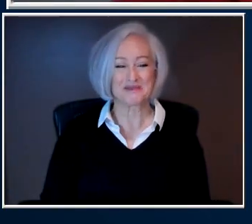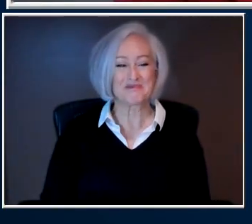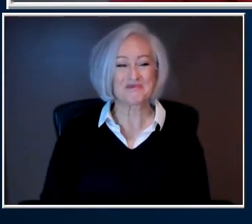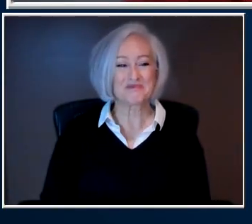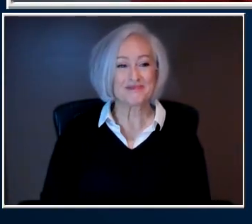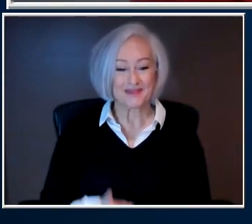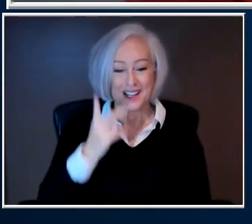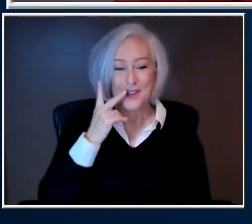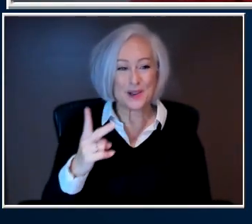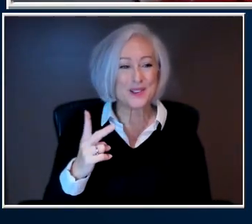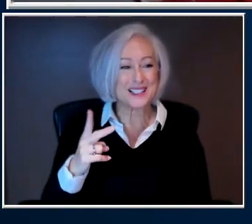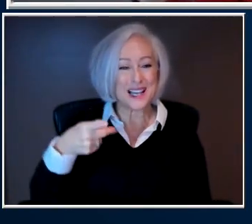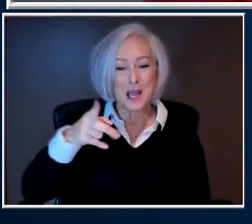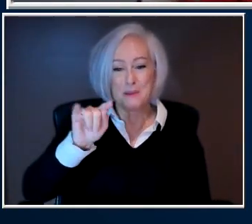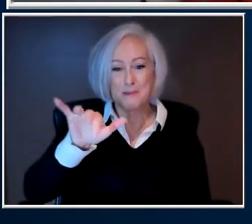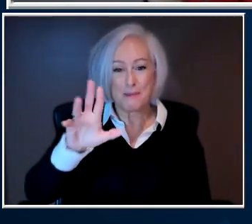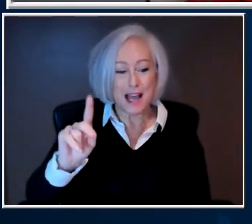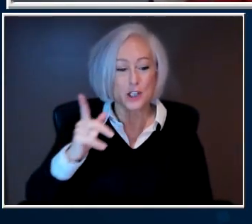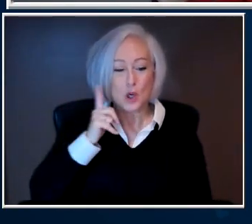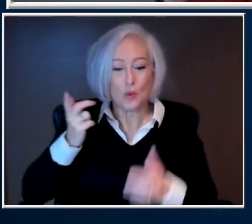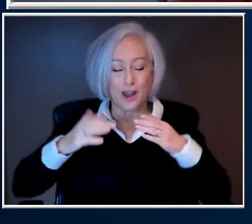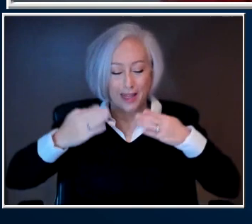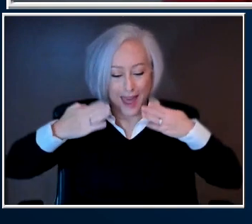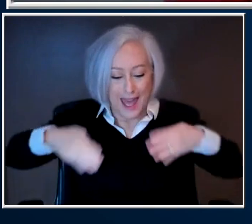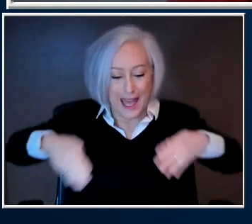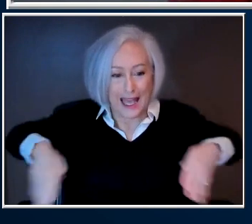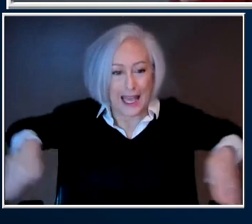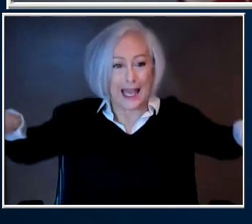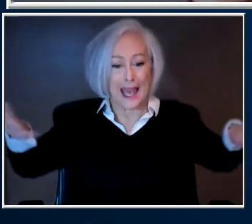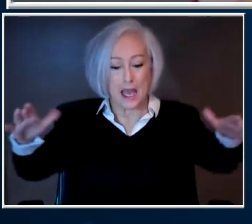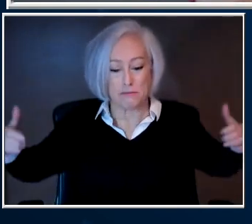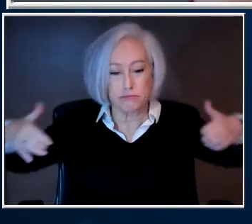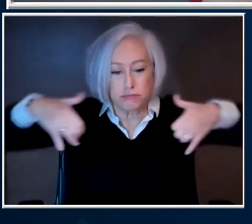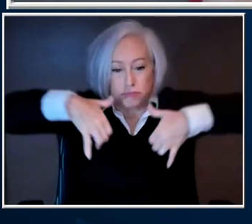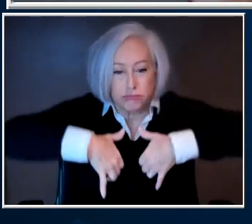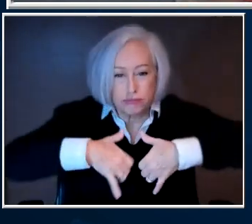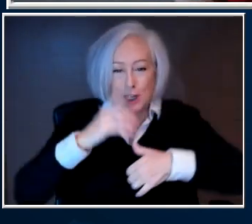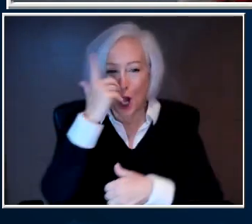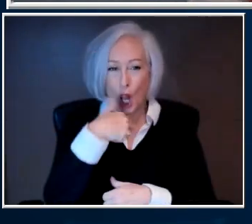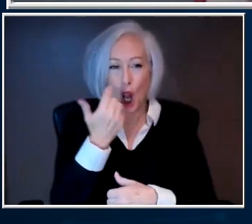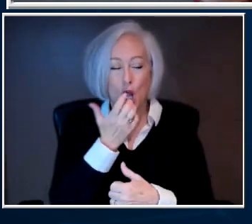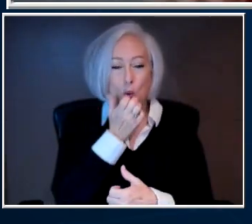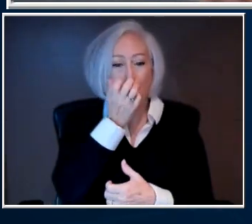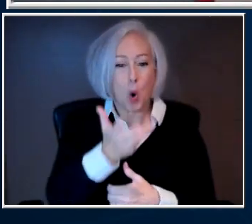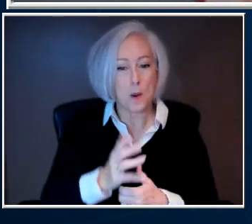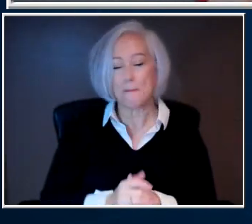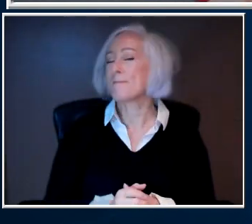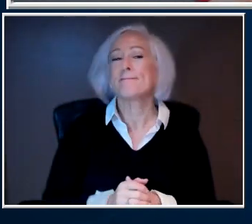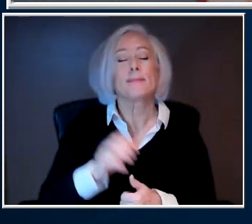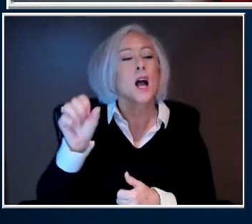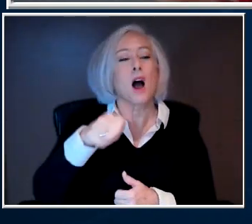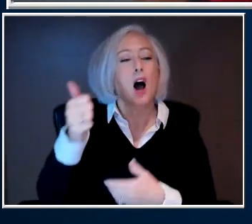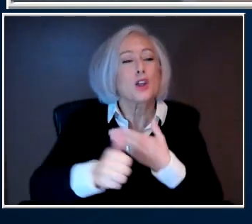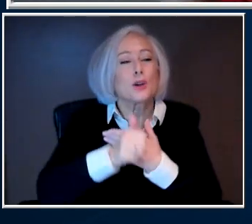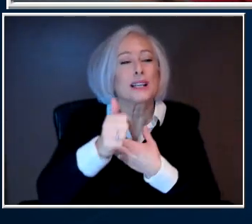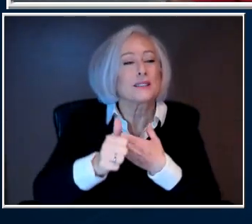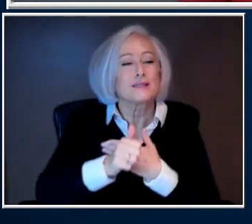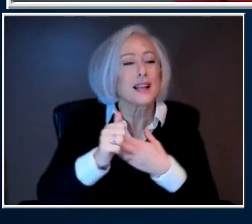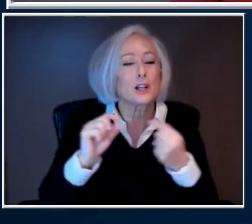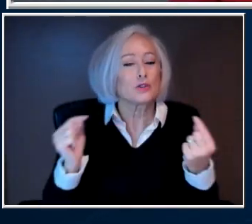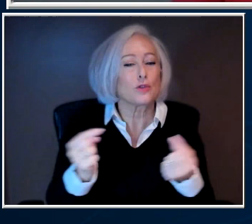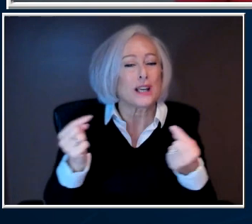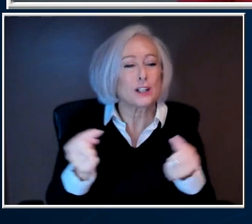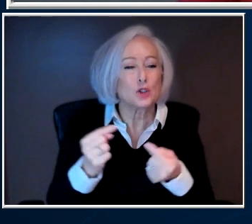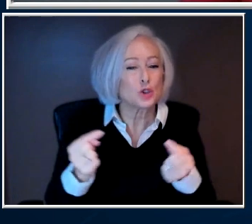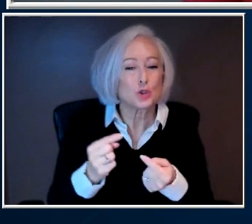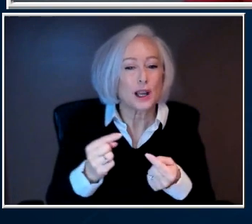over there kind of with that big cape, that big coat on. He looks pretty warm under there. But so are there any other injuries? We talk about the warmer ground or maybe